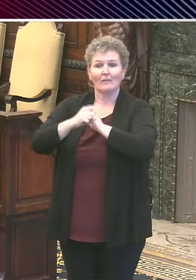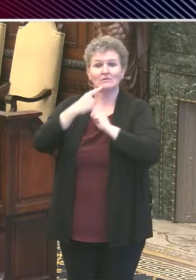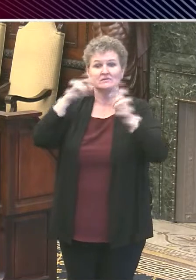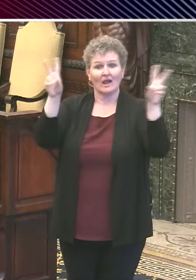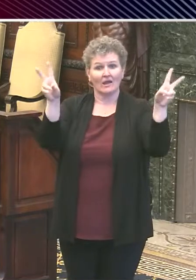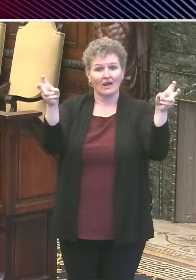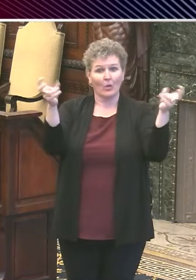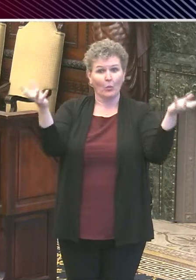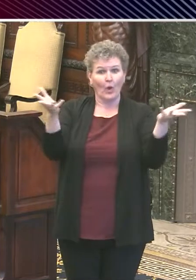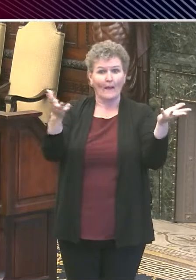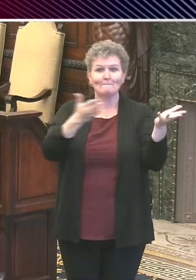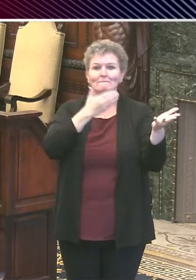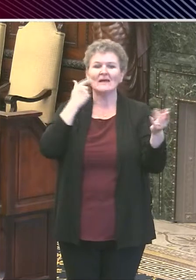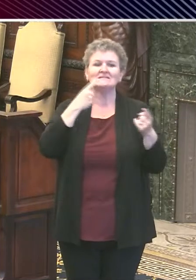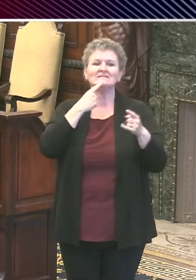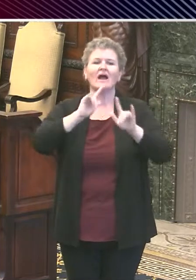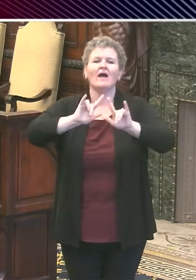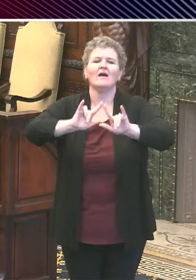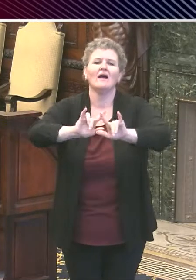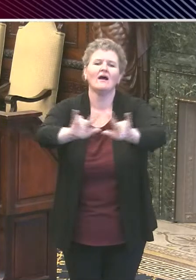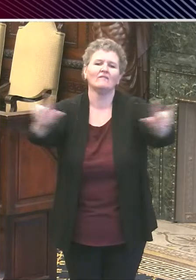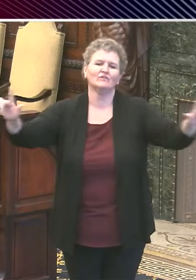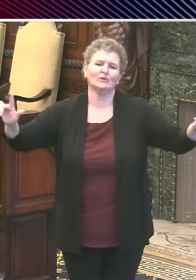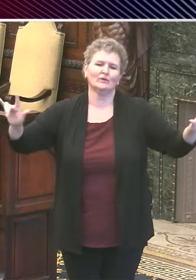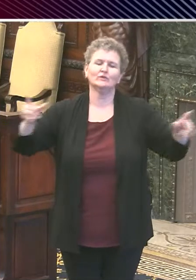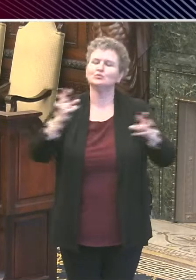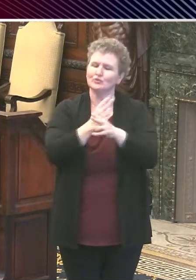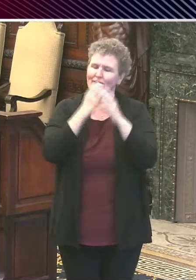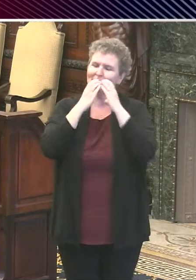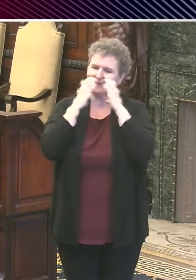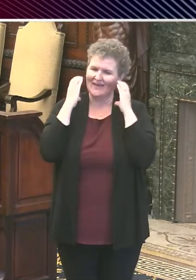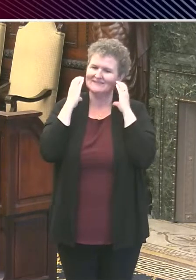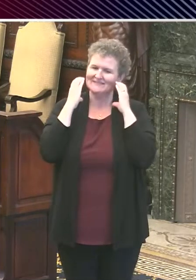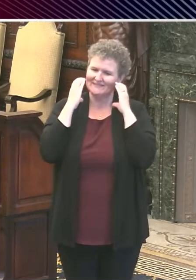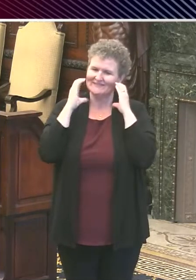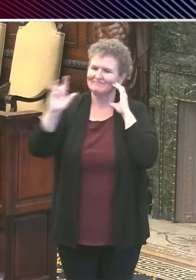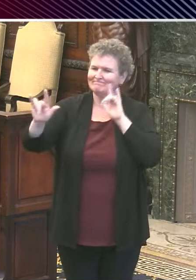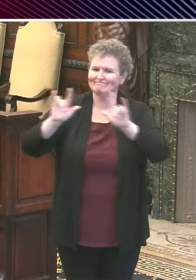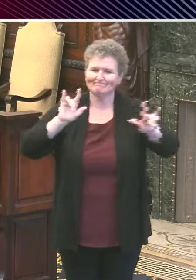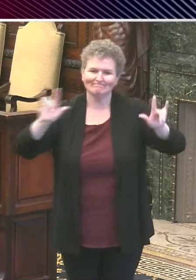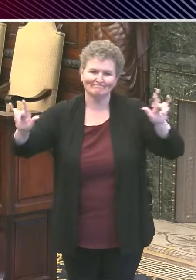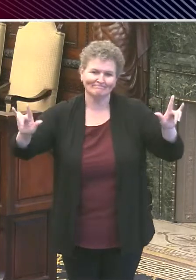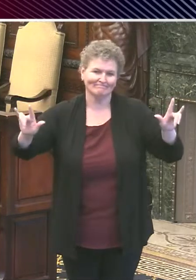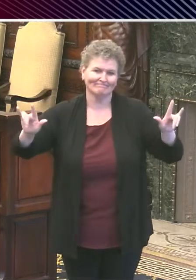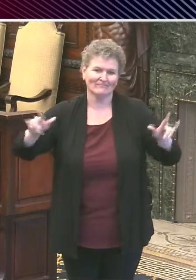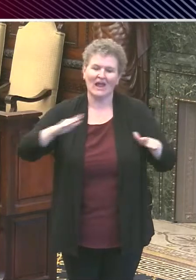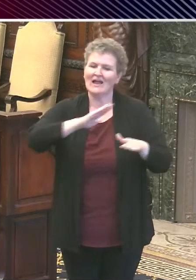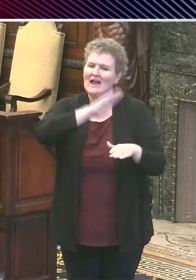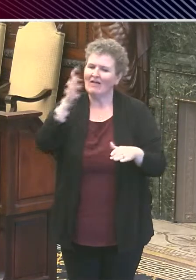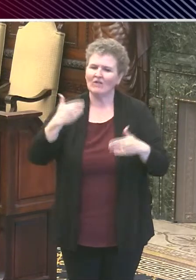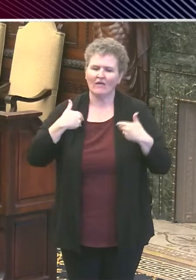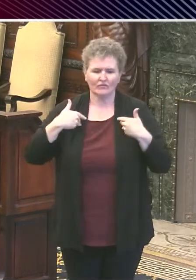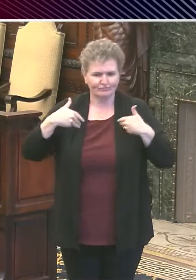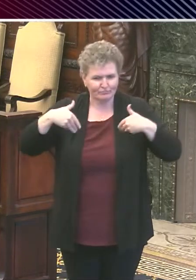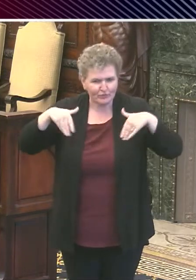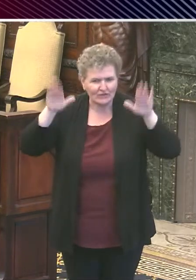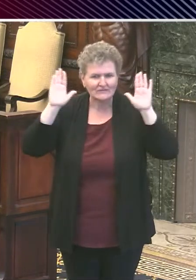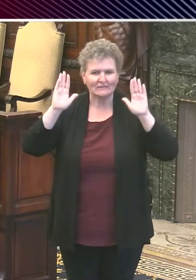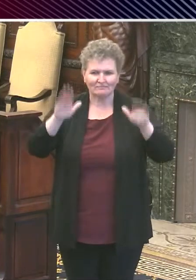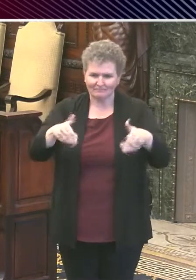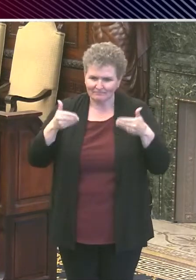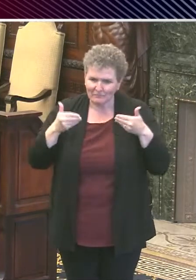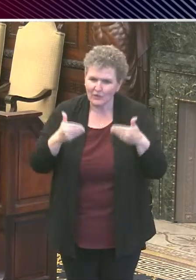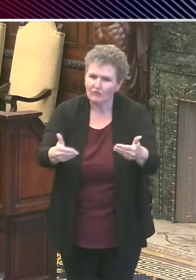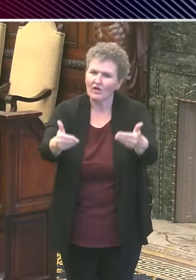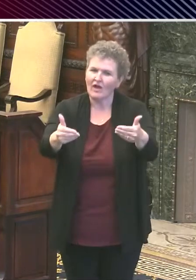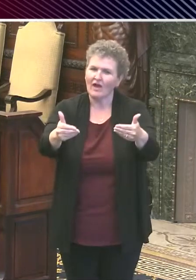is to wear a mask. It also says that Philly never backs down, so mask up. Philadelphians have done an incredible job flattening the